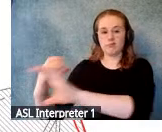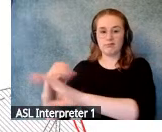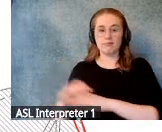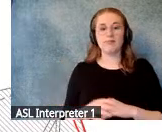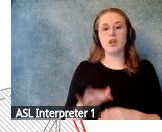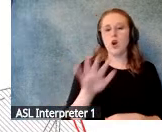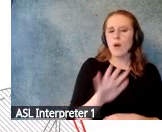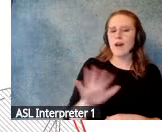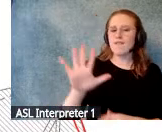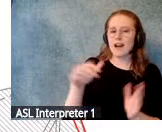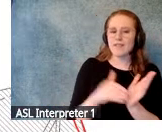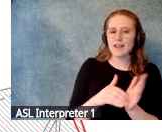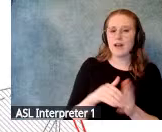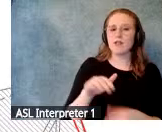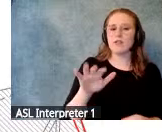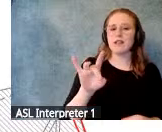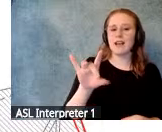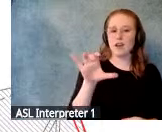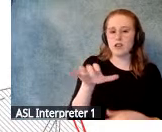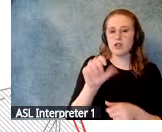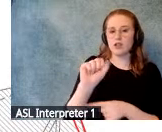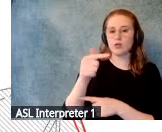as open space for employees.